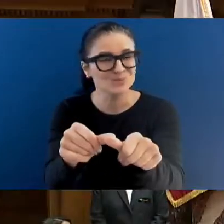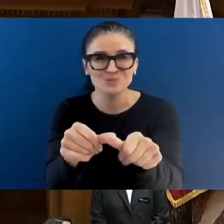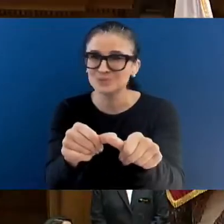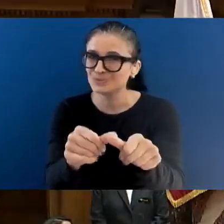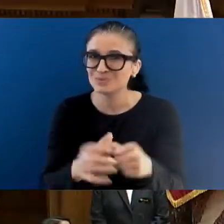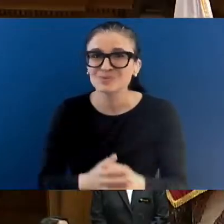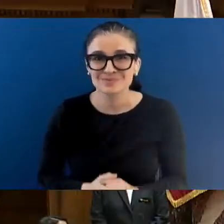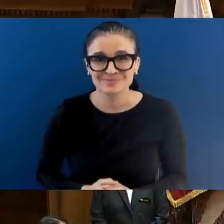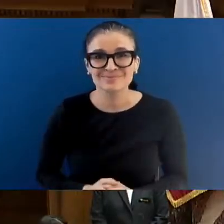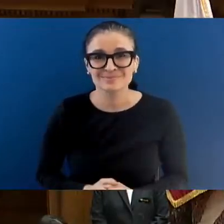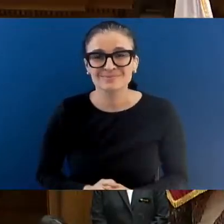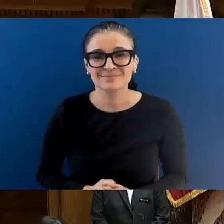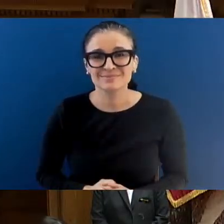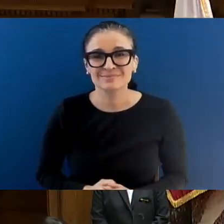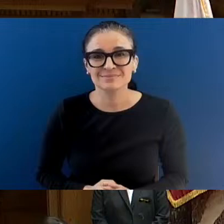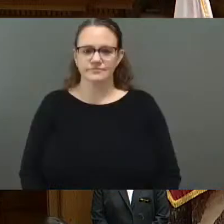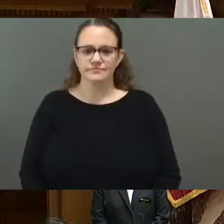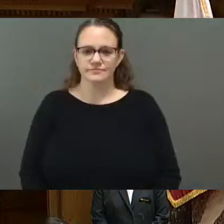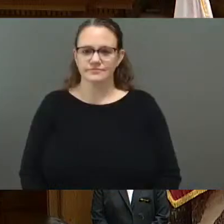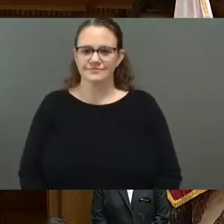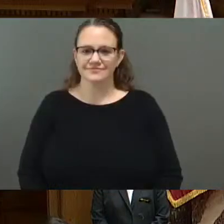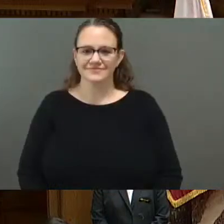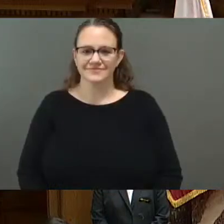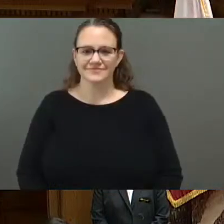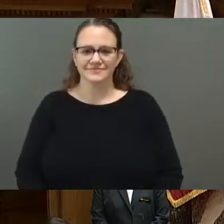period. Madam Clerk.